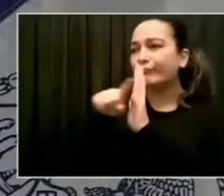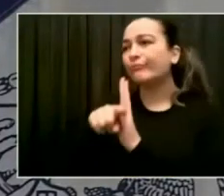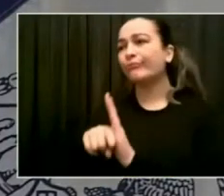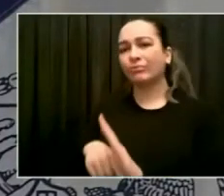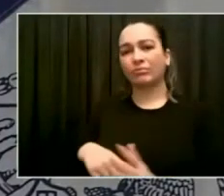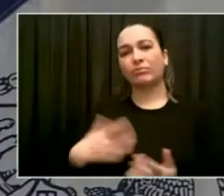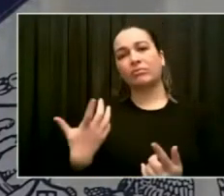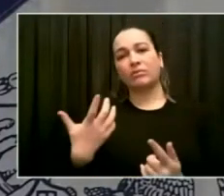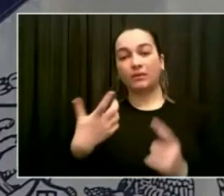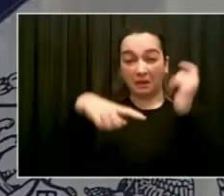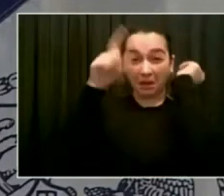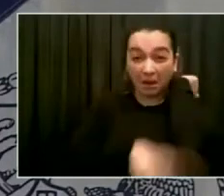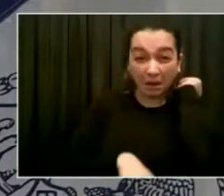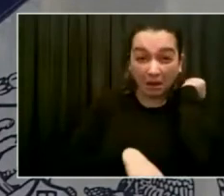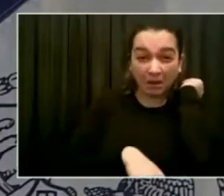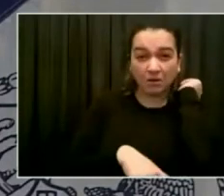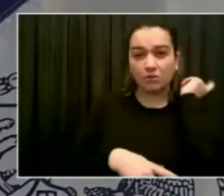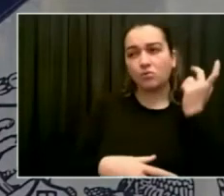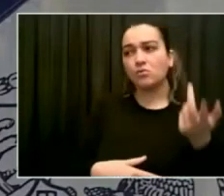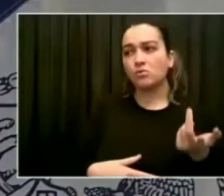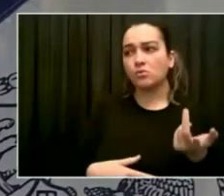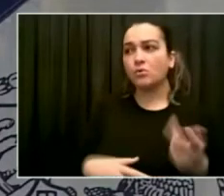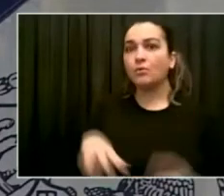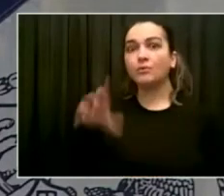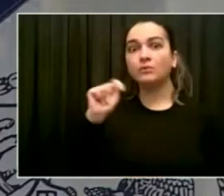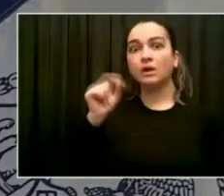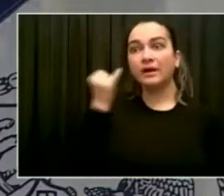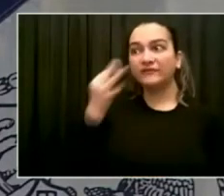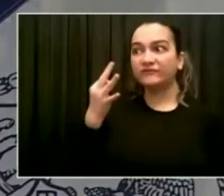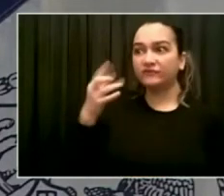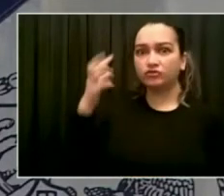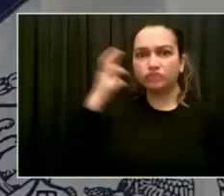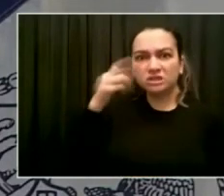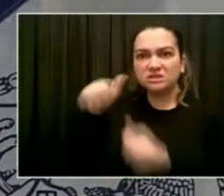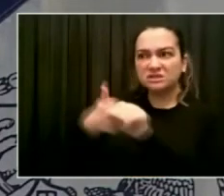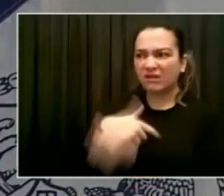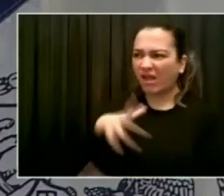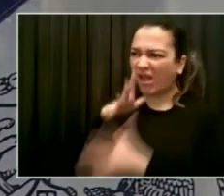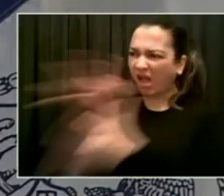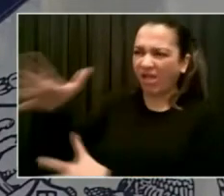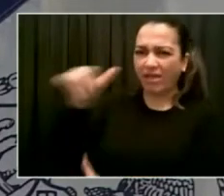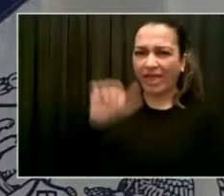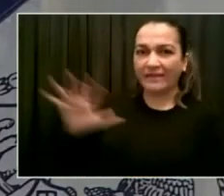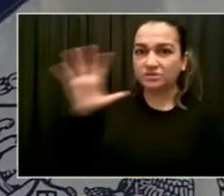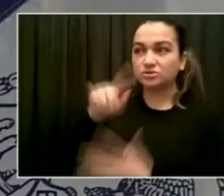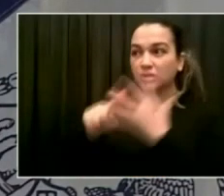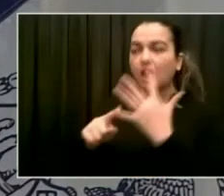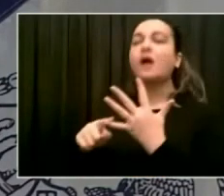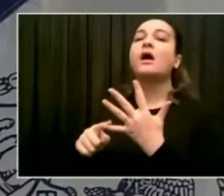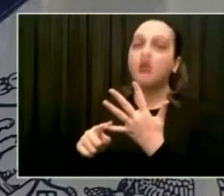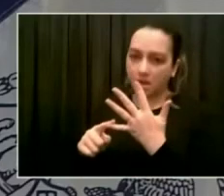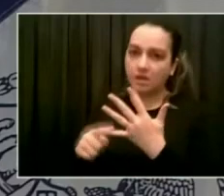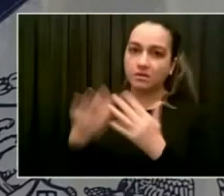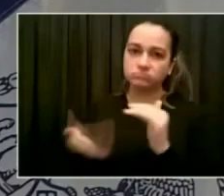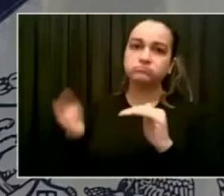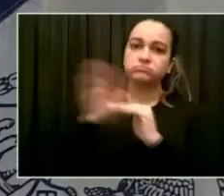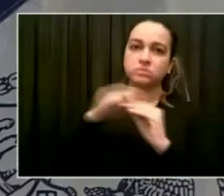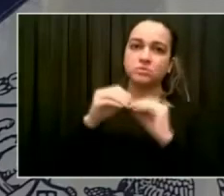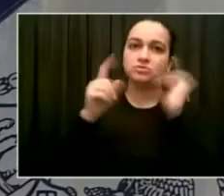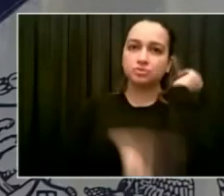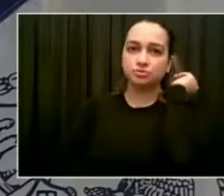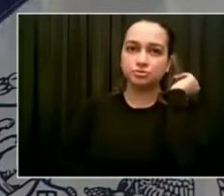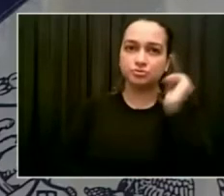done something wrong, but not rising to a criminal level, it's perfectly appropriate for an NYPD officer to talk to them to